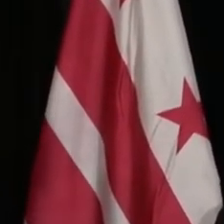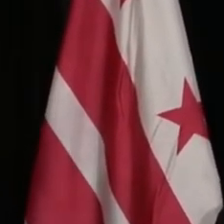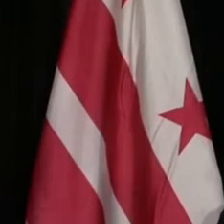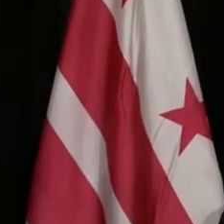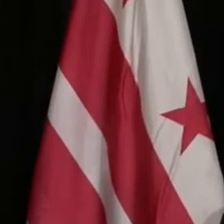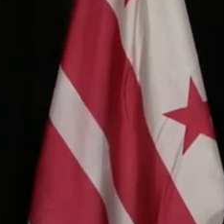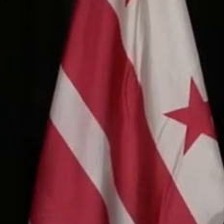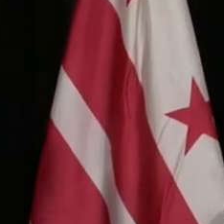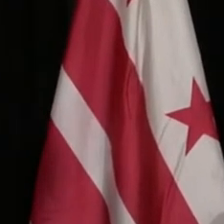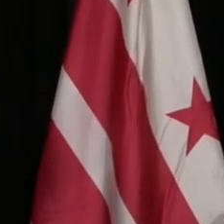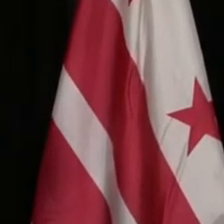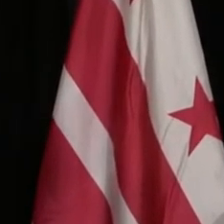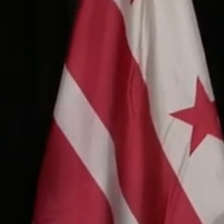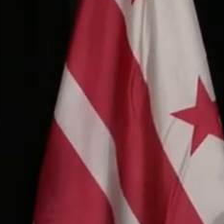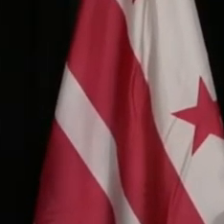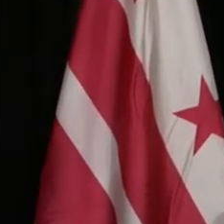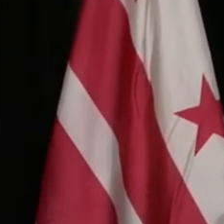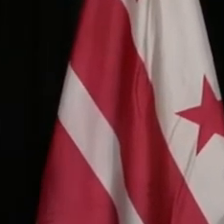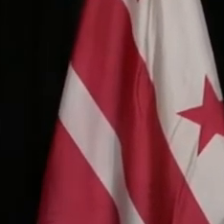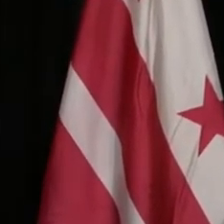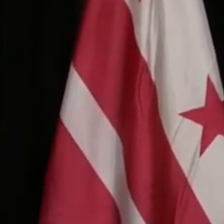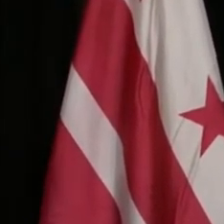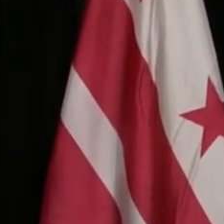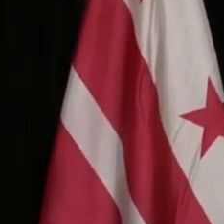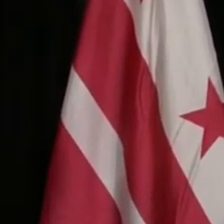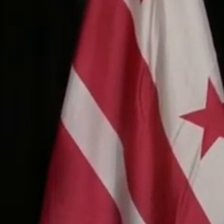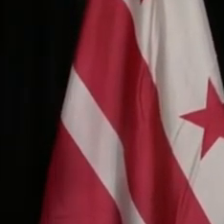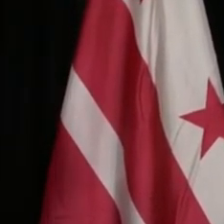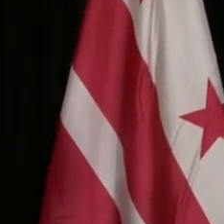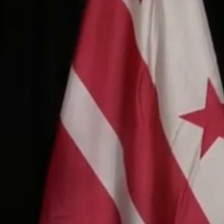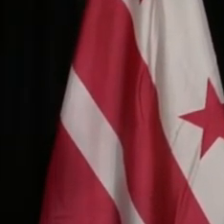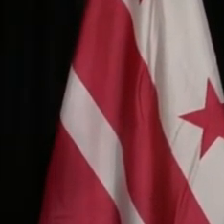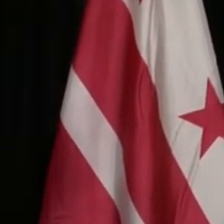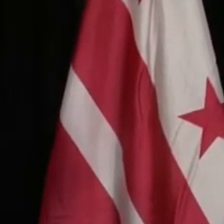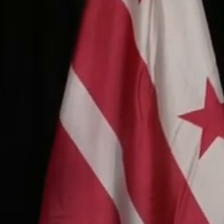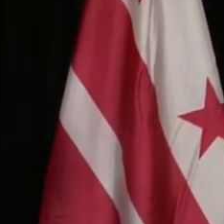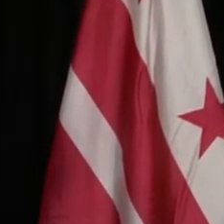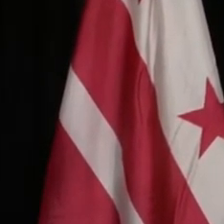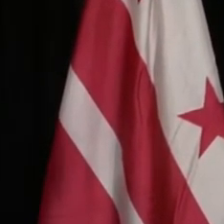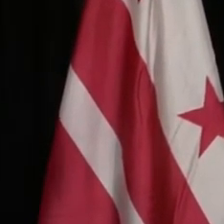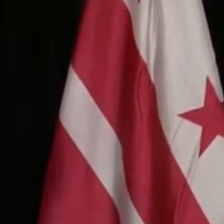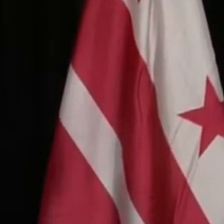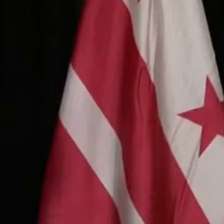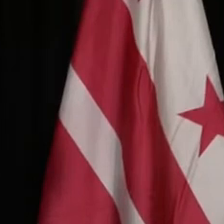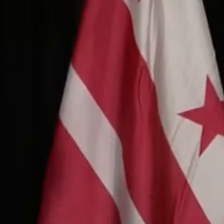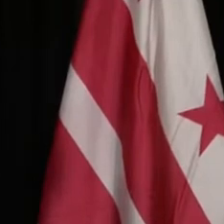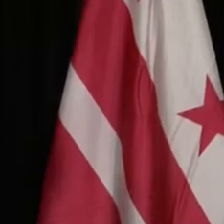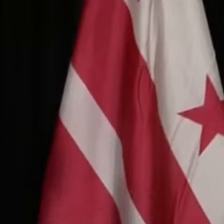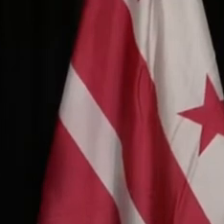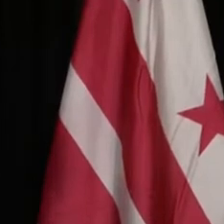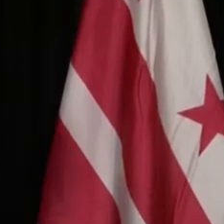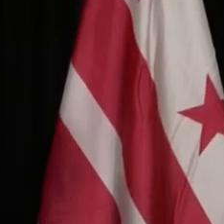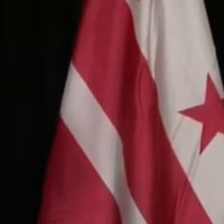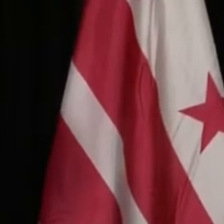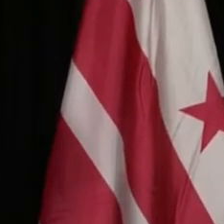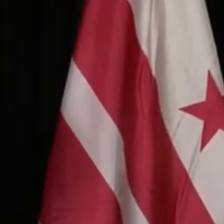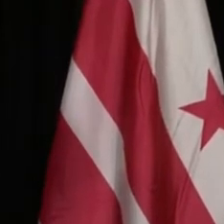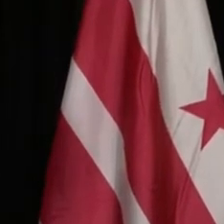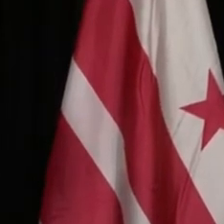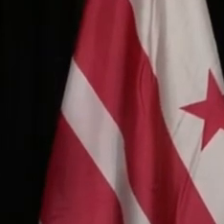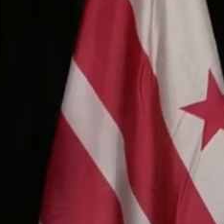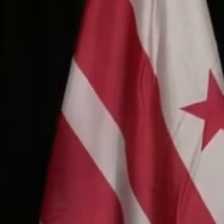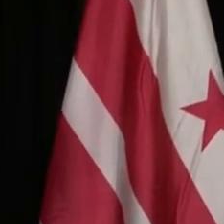as much in advance for your arrival and your time in the district. The March for Lives has an